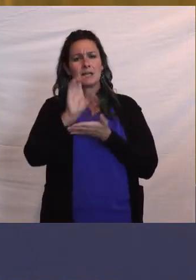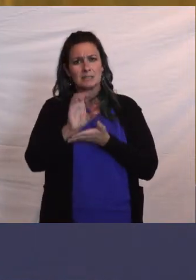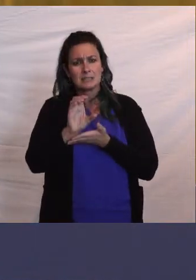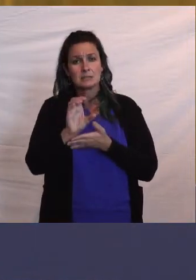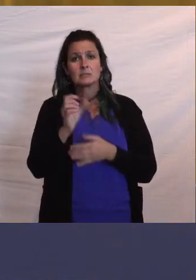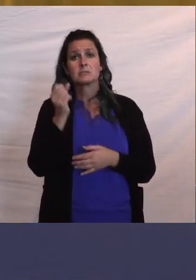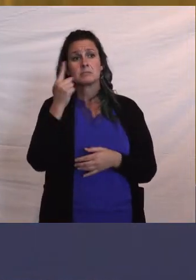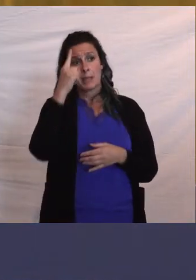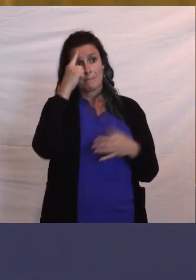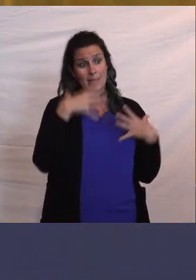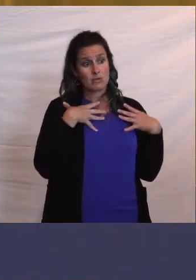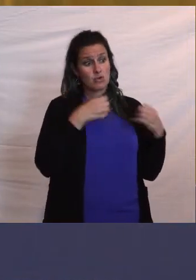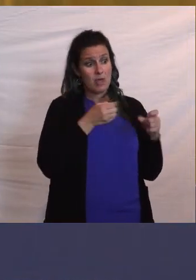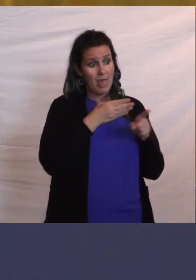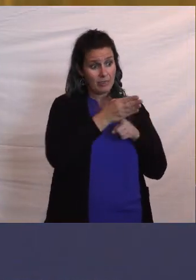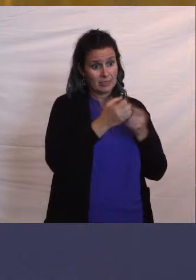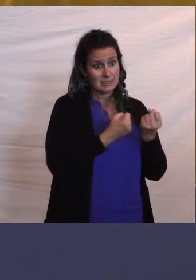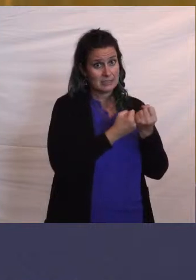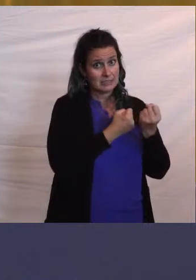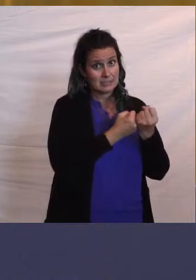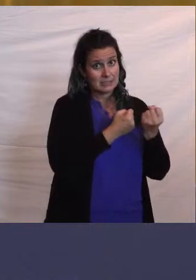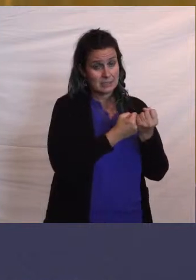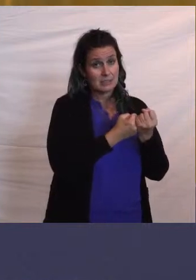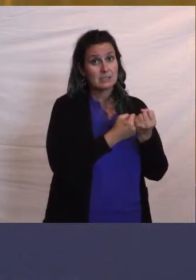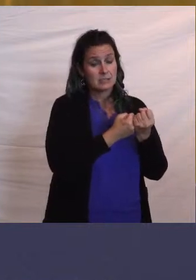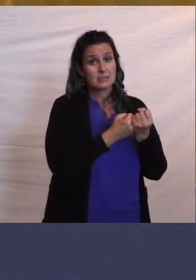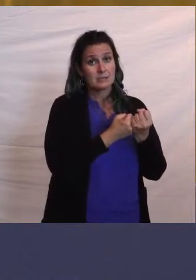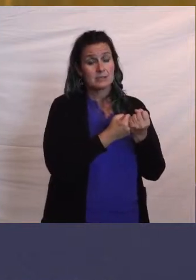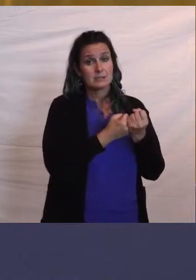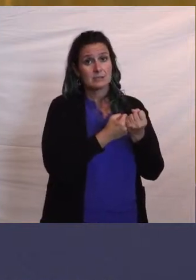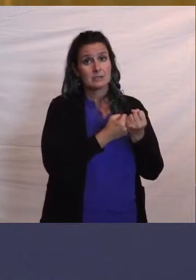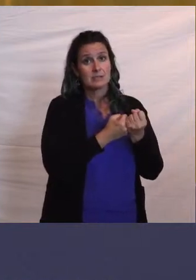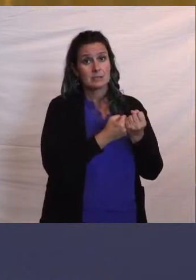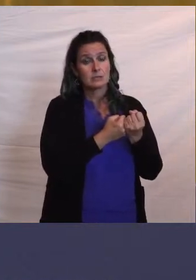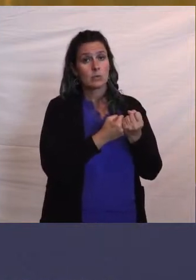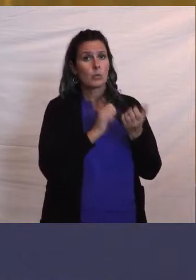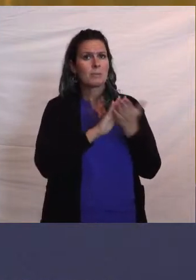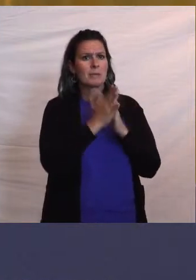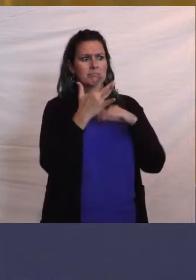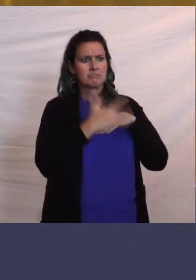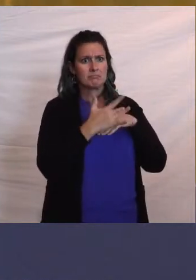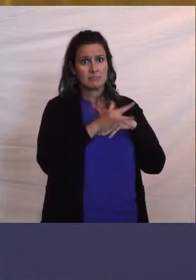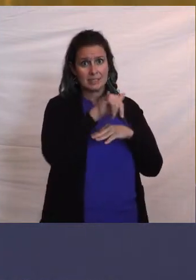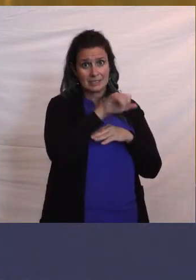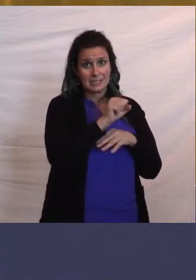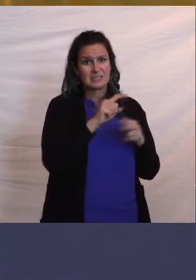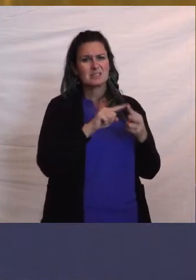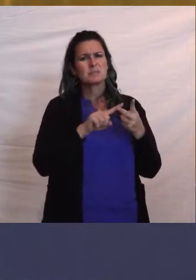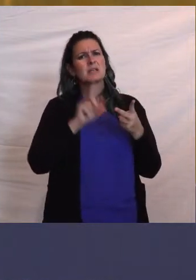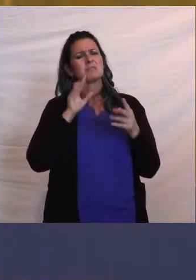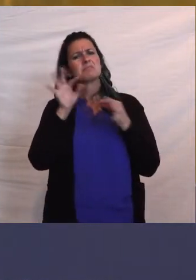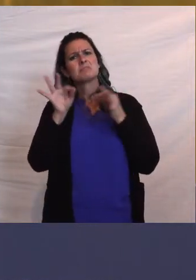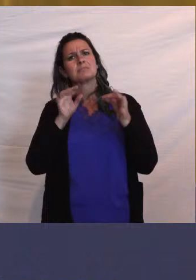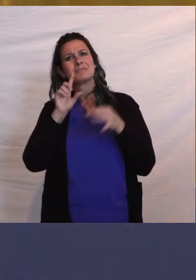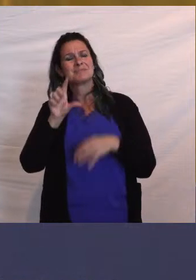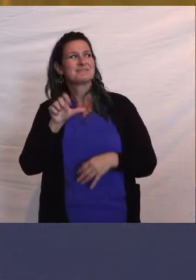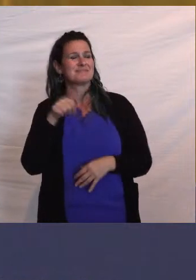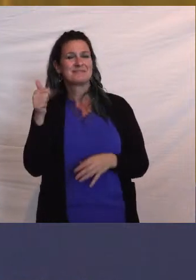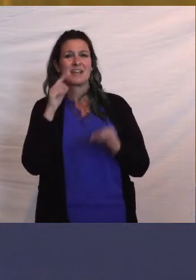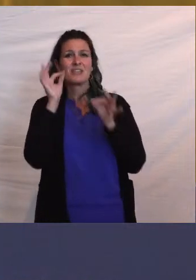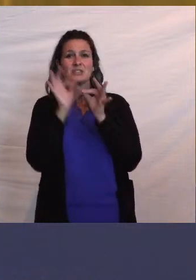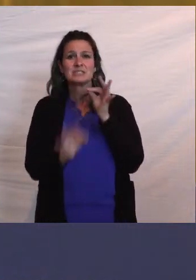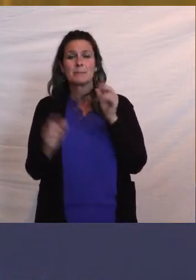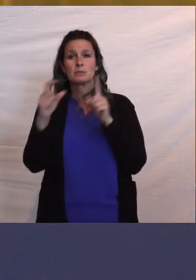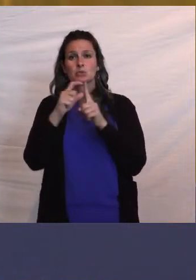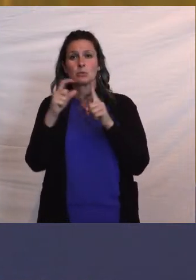besides the mental health assistance that will be made available, could you explain just in simple